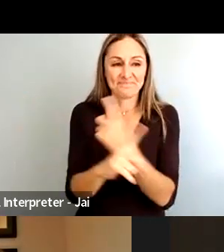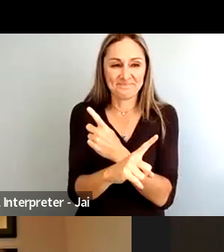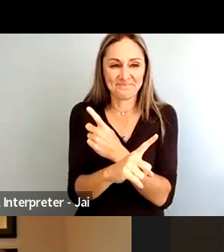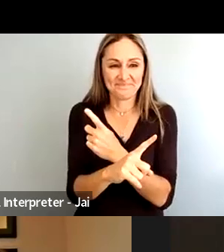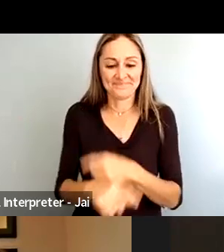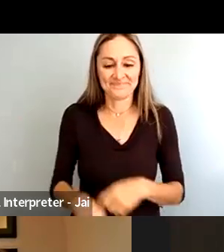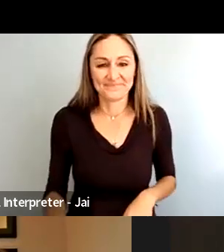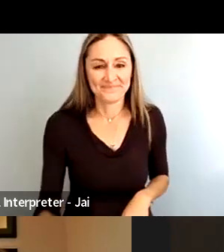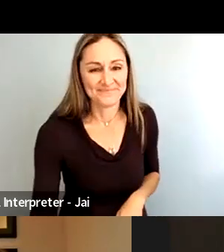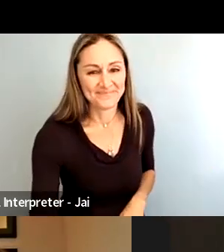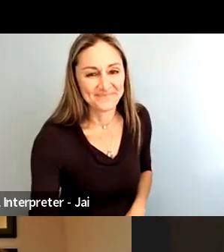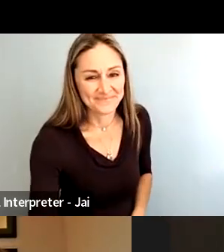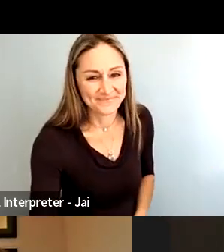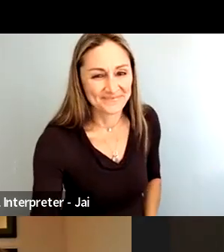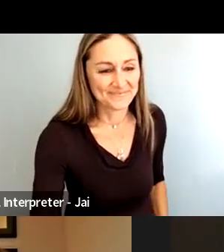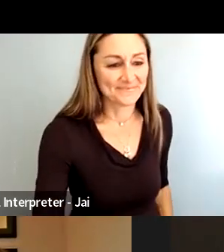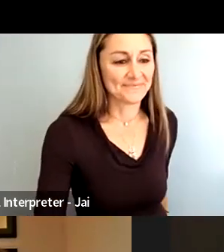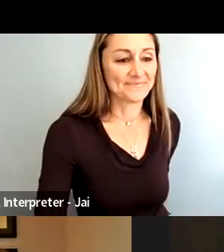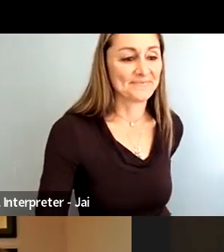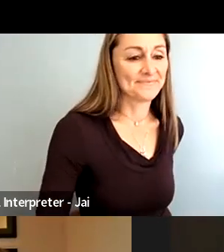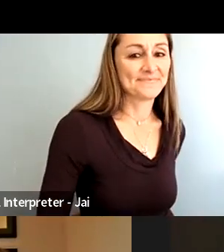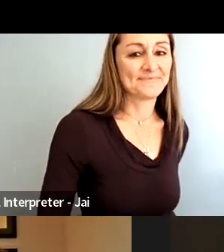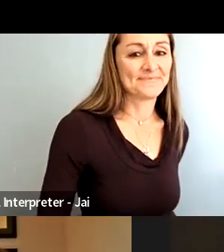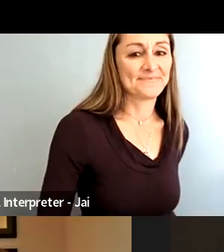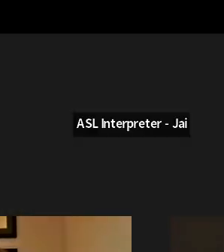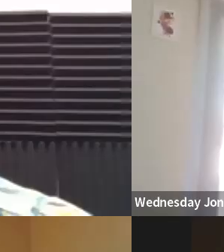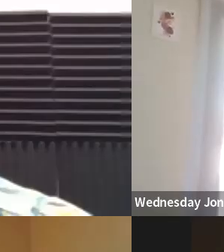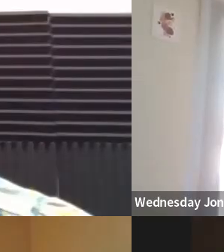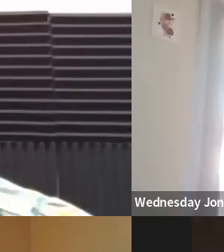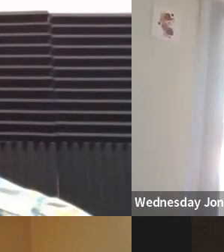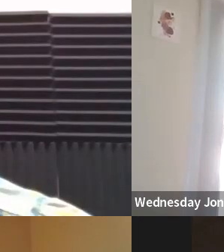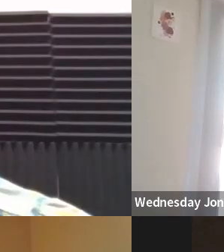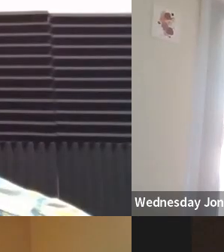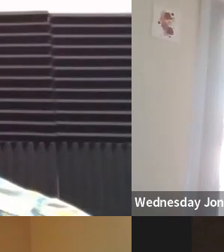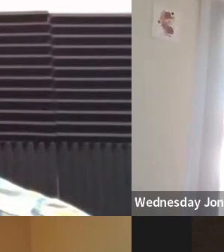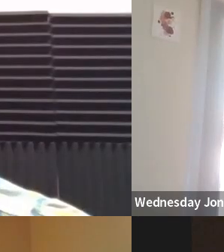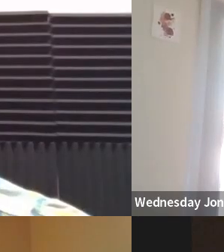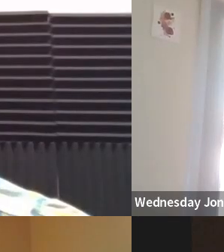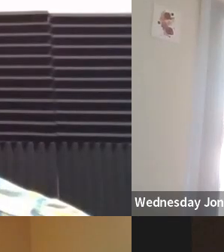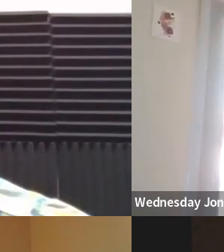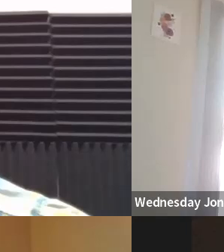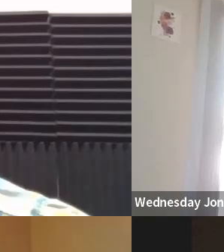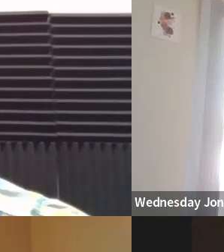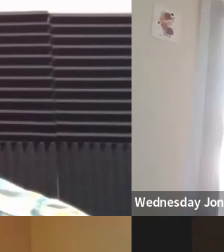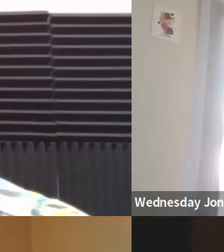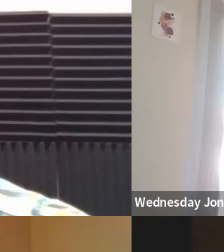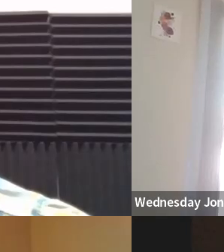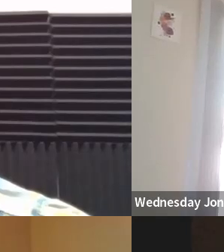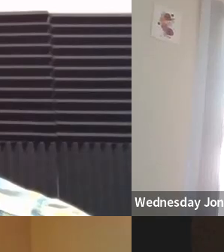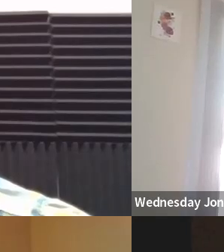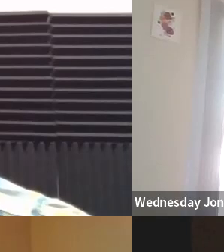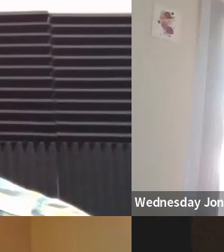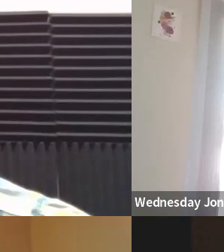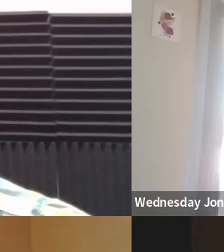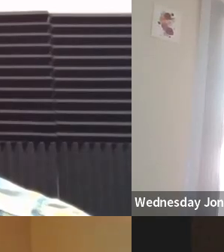to vocational rehabilitation services to get some financial assistance